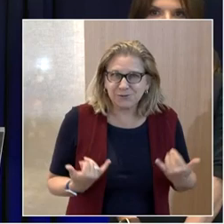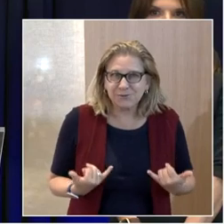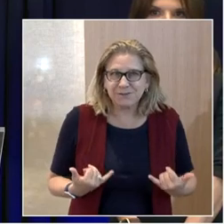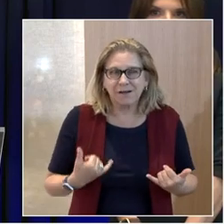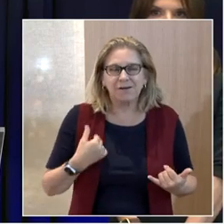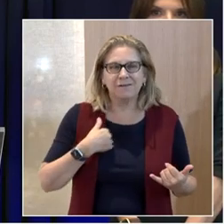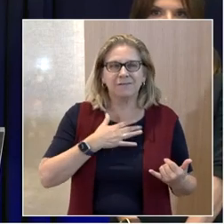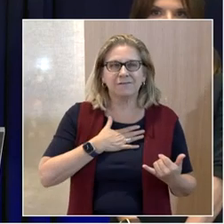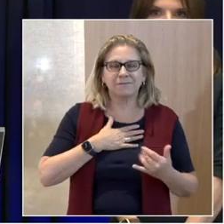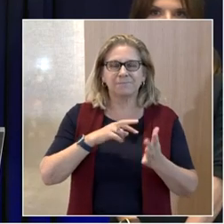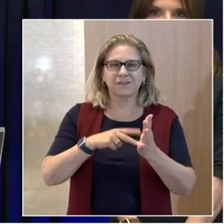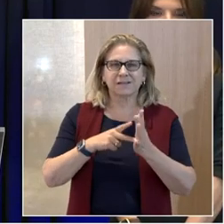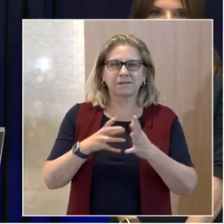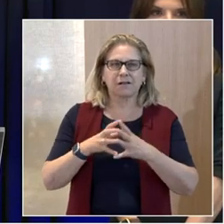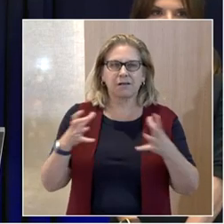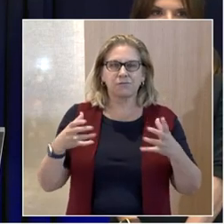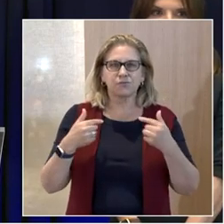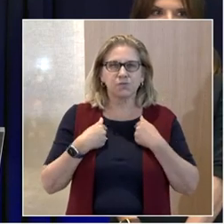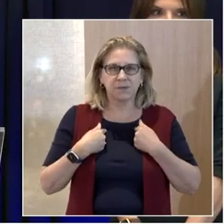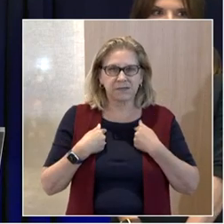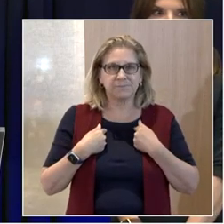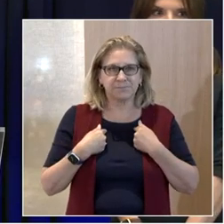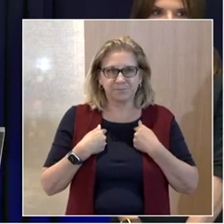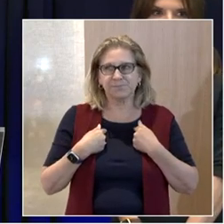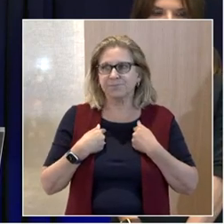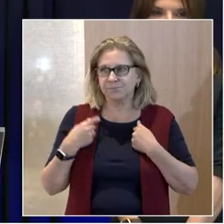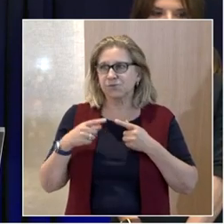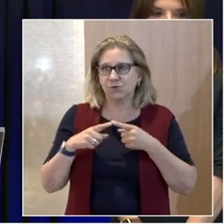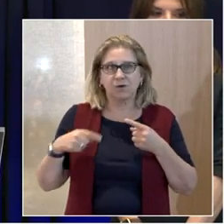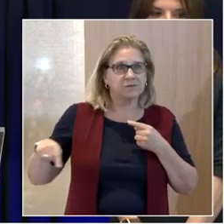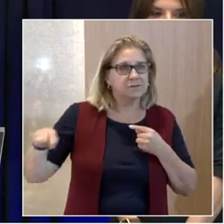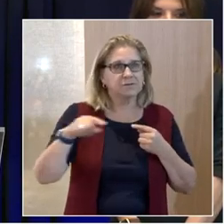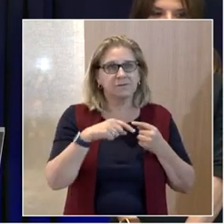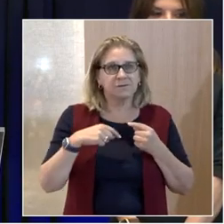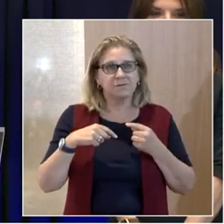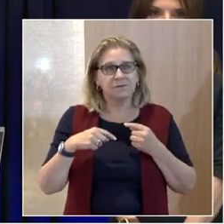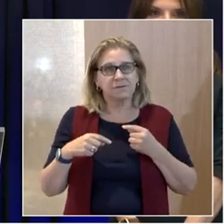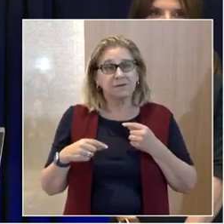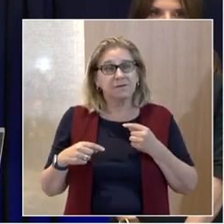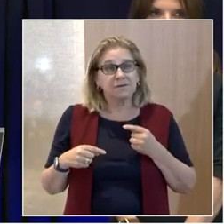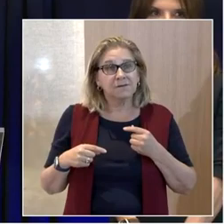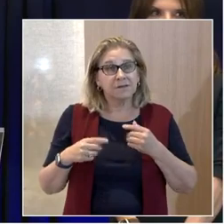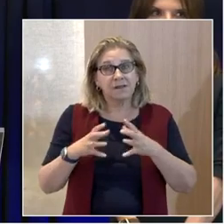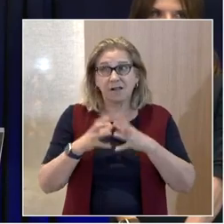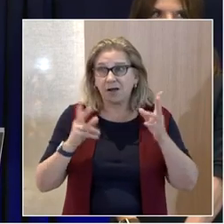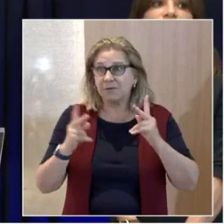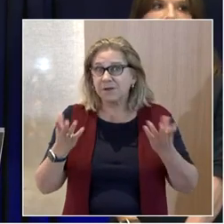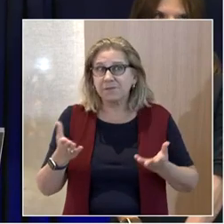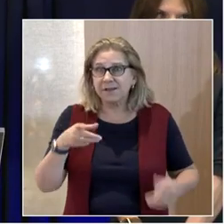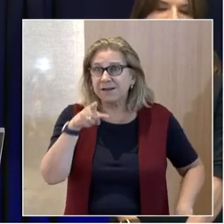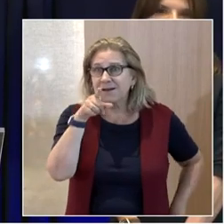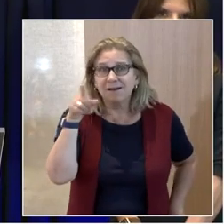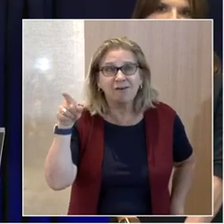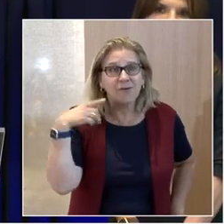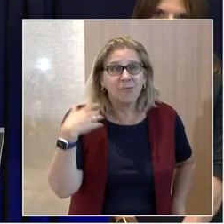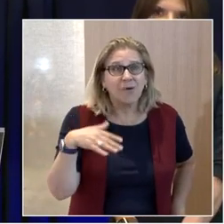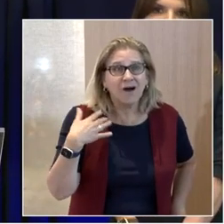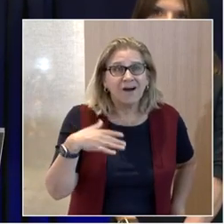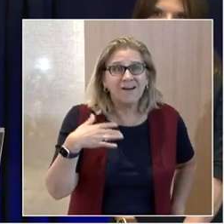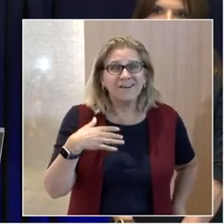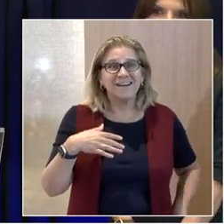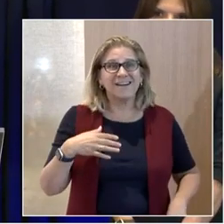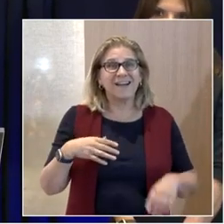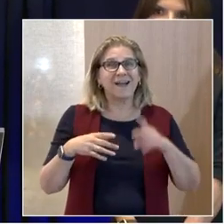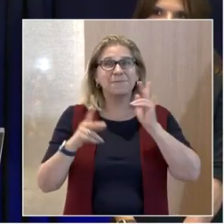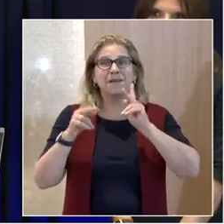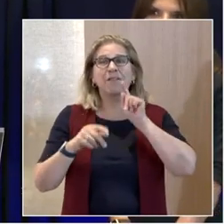lot. I will say I'm really blown away by the tremendous turnout for those in the room. We are officially standing room only, so thank you for